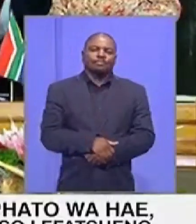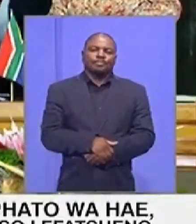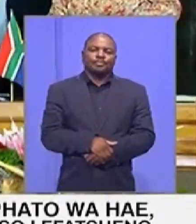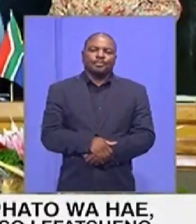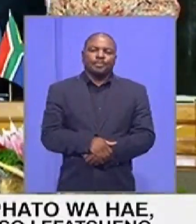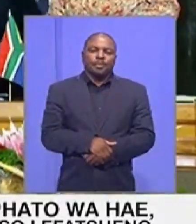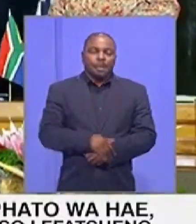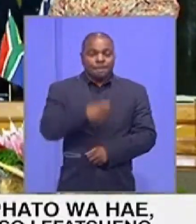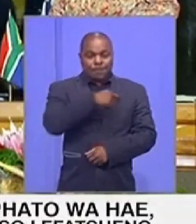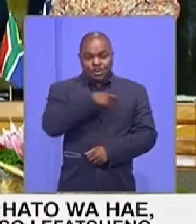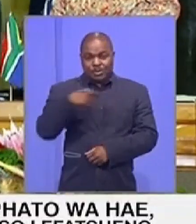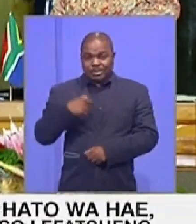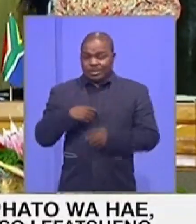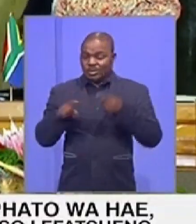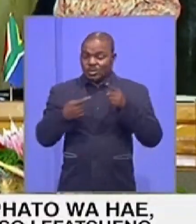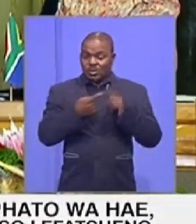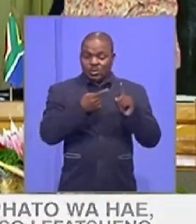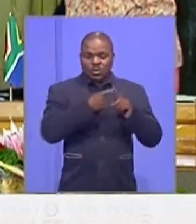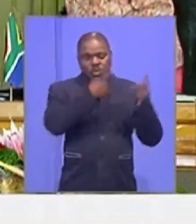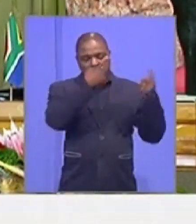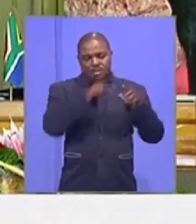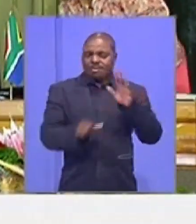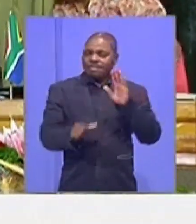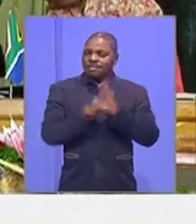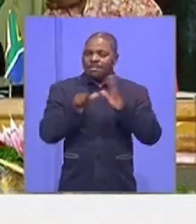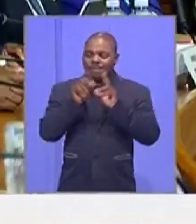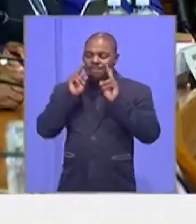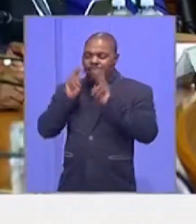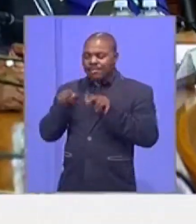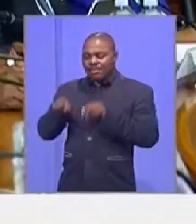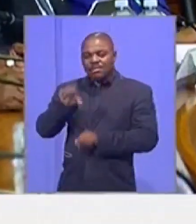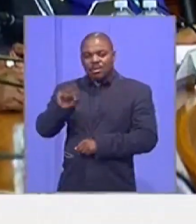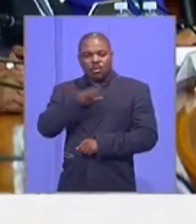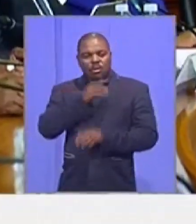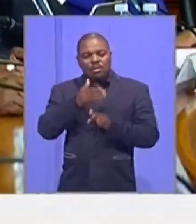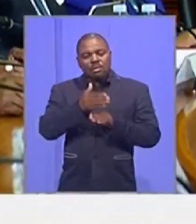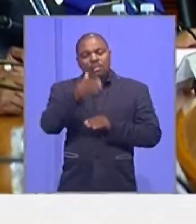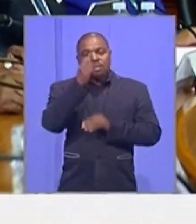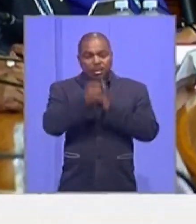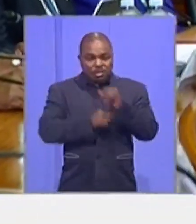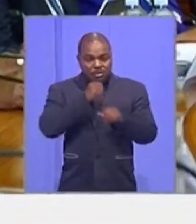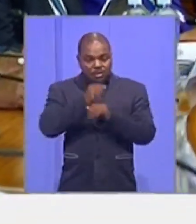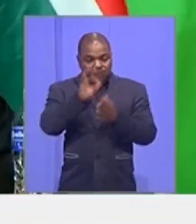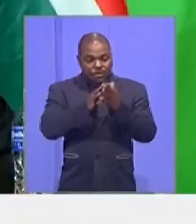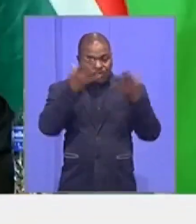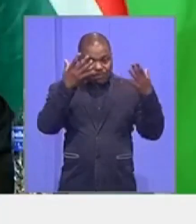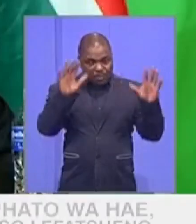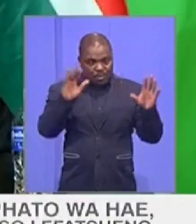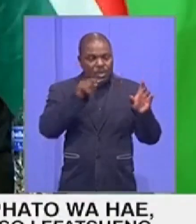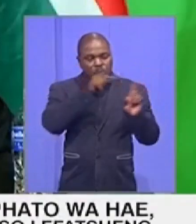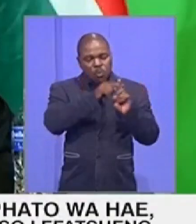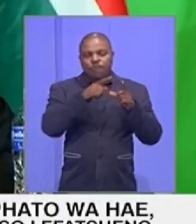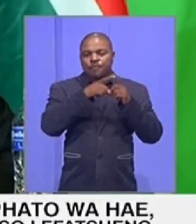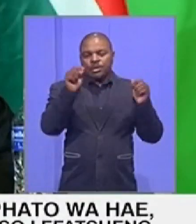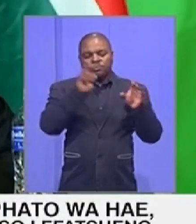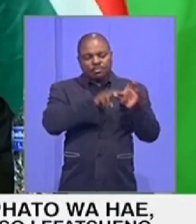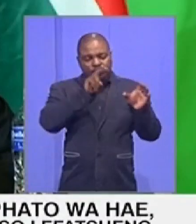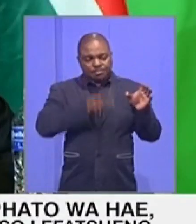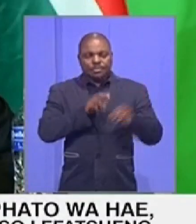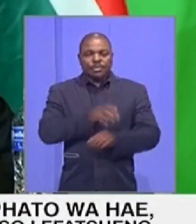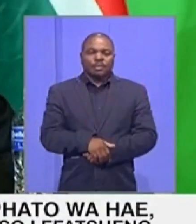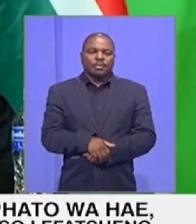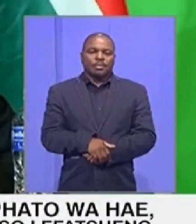Mo presidente Gingwapo o leetong la bohlokwa naheng ena pele a rola marapo wa puso isao ka mora dikgetho. For the